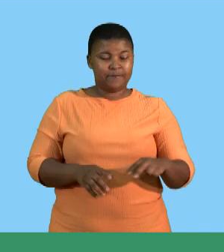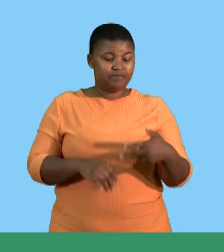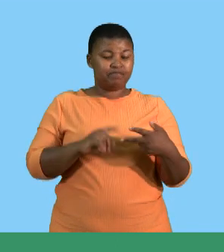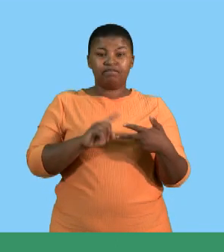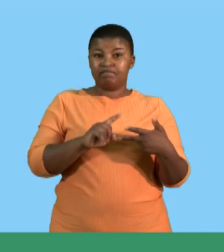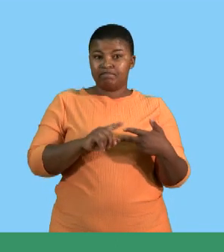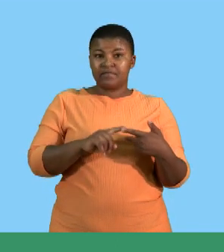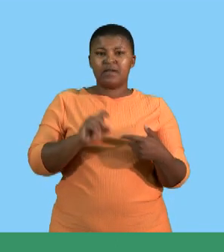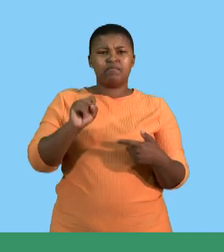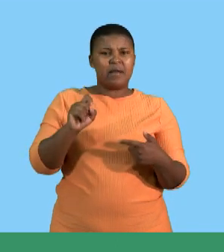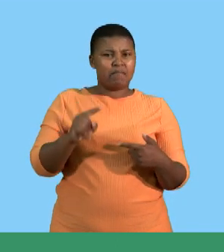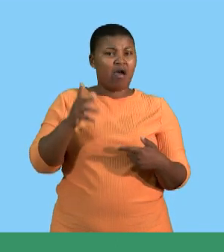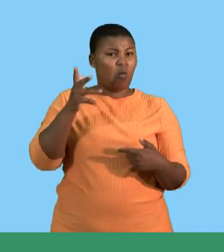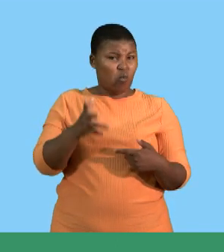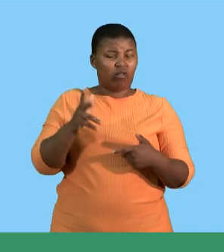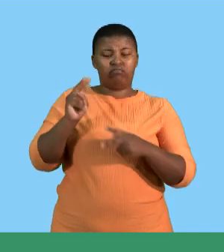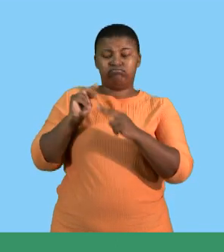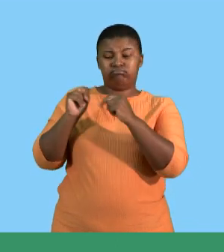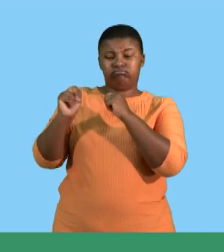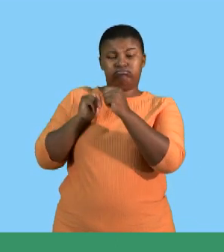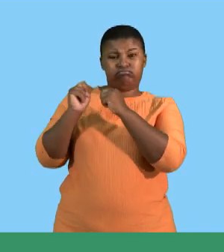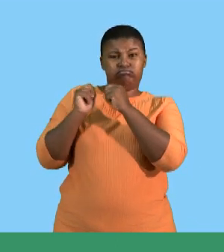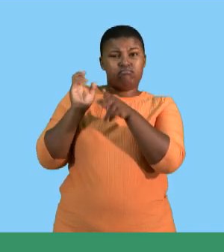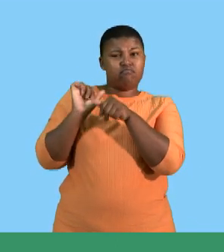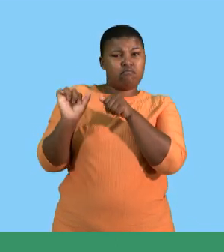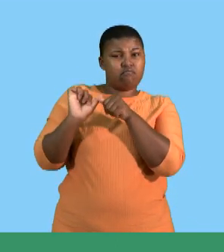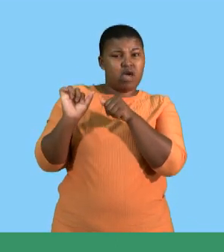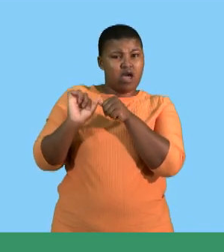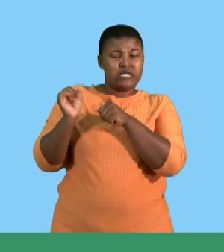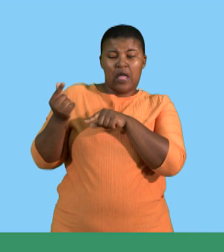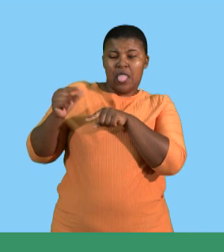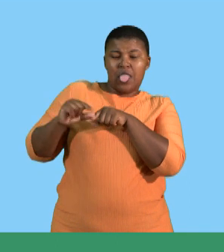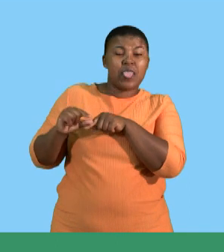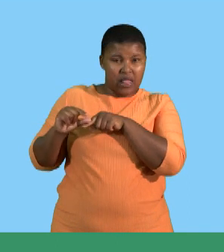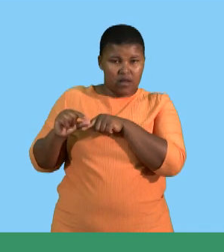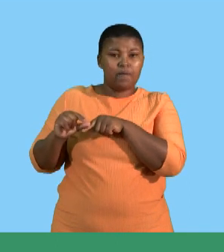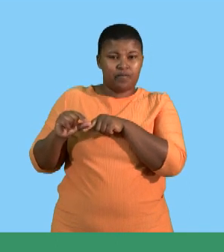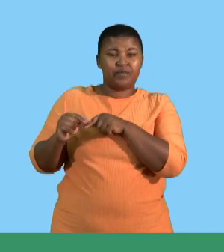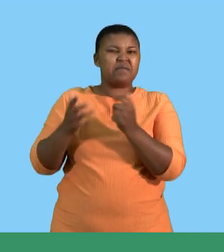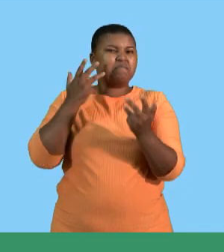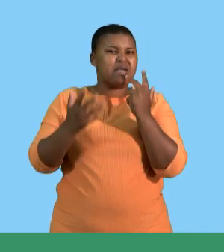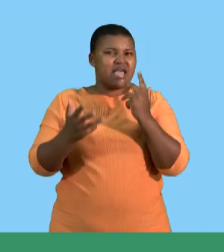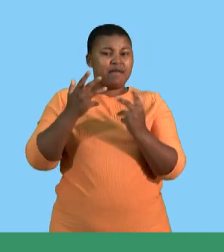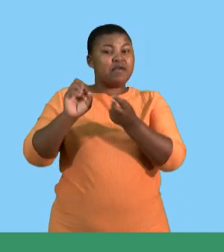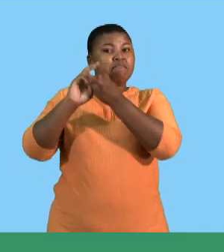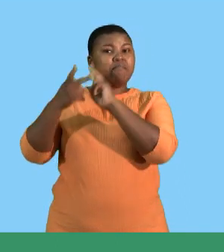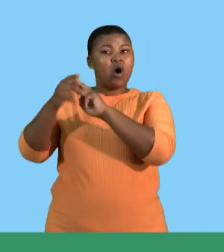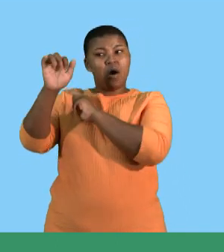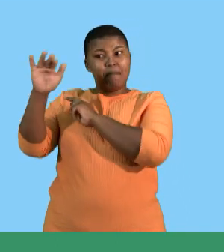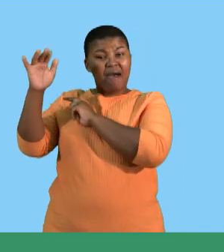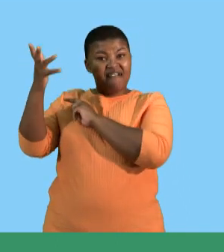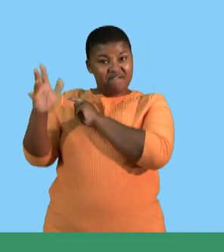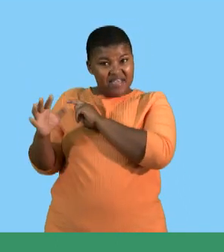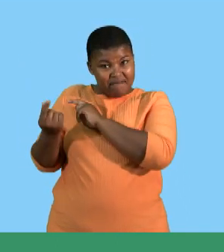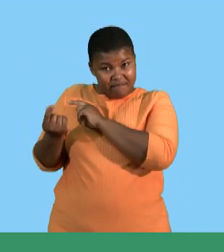investors? Is it a bank loan? But they have gotten enough money. The second indicator will then be that they have